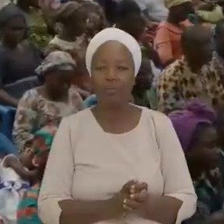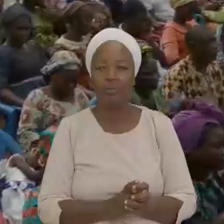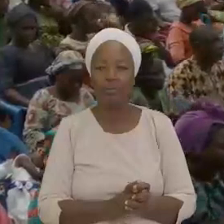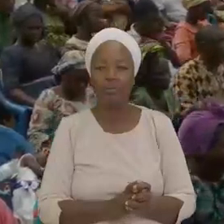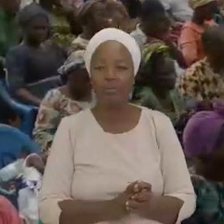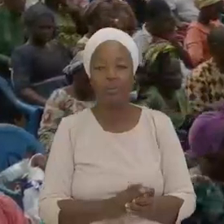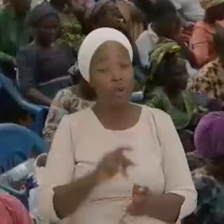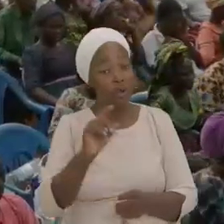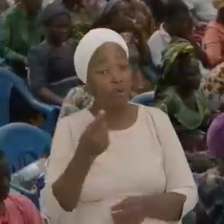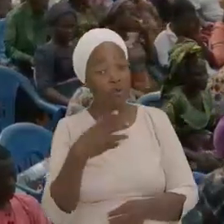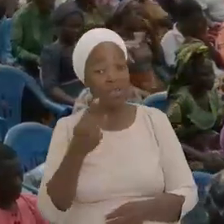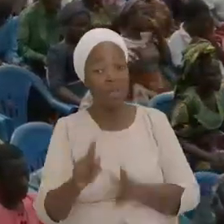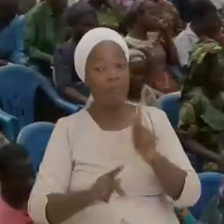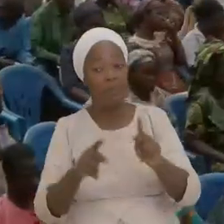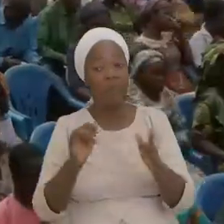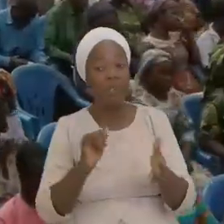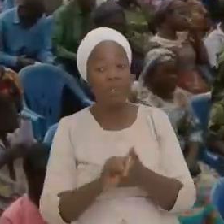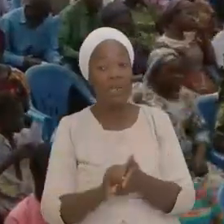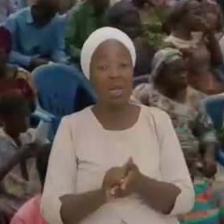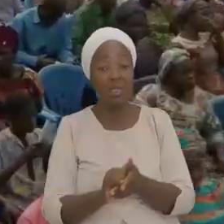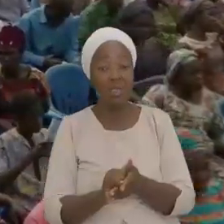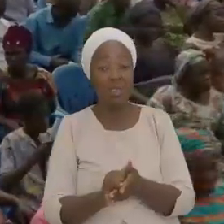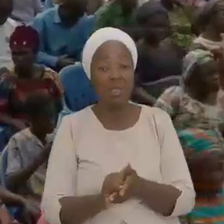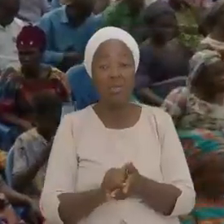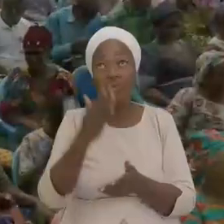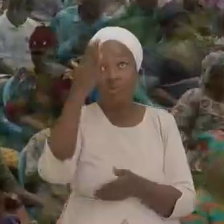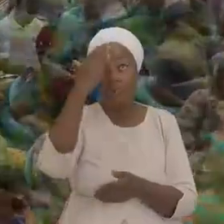Only the people that own him as King.